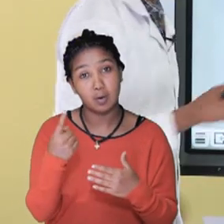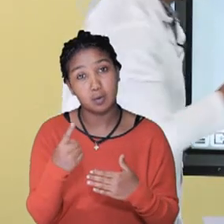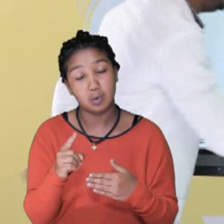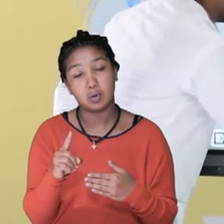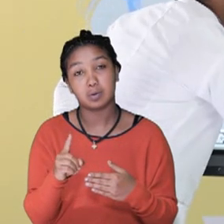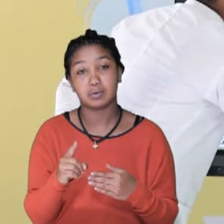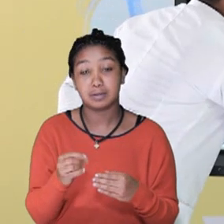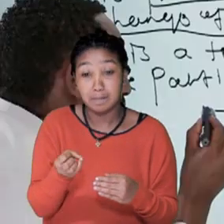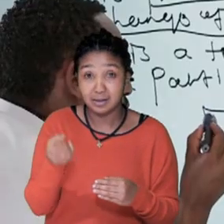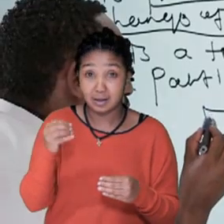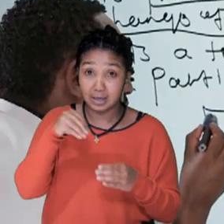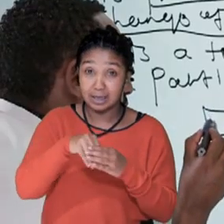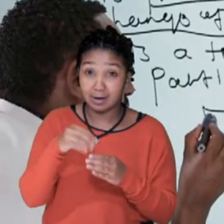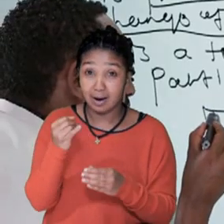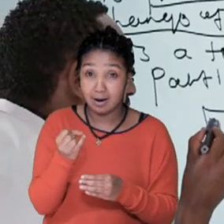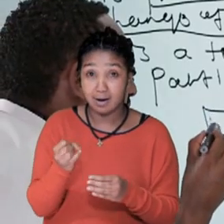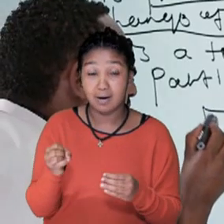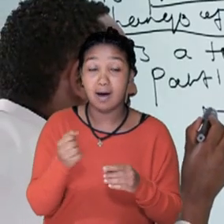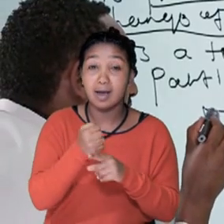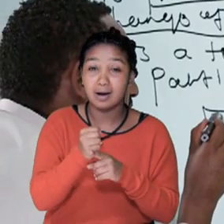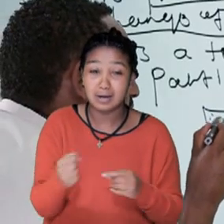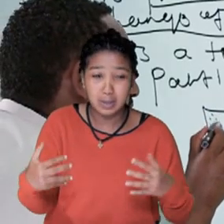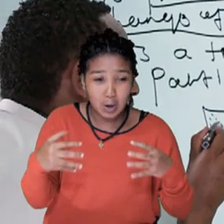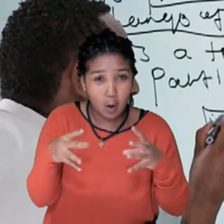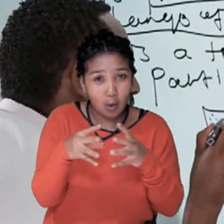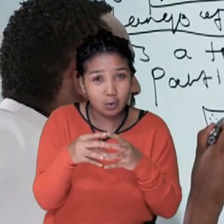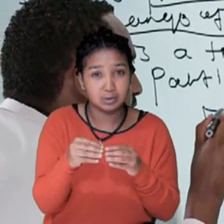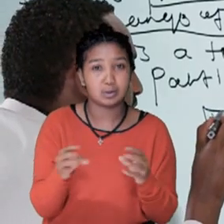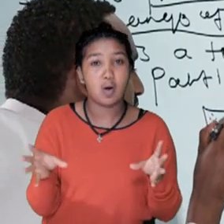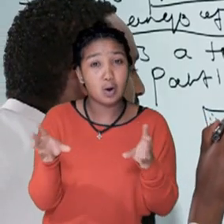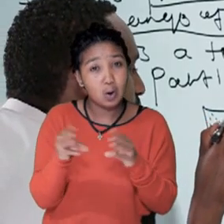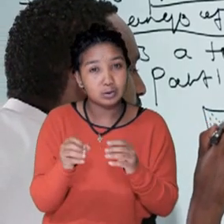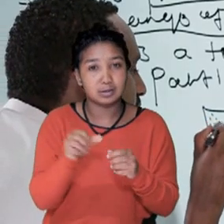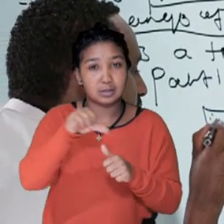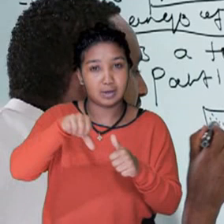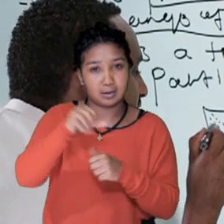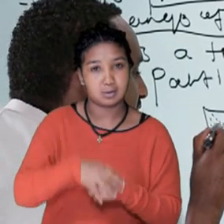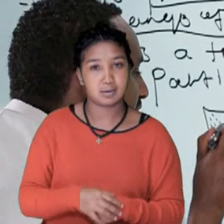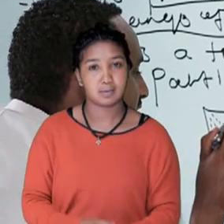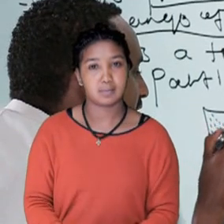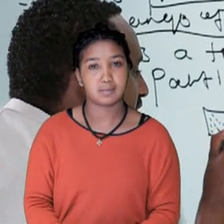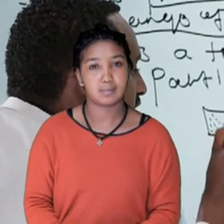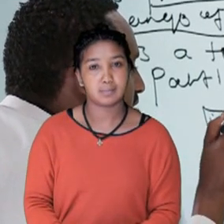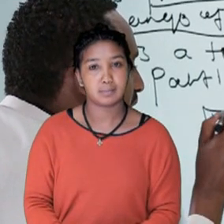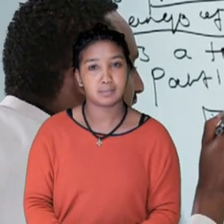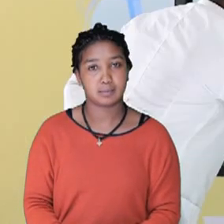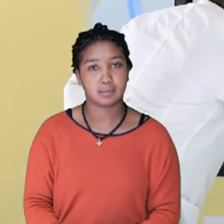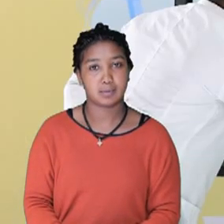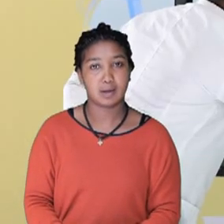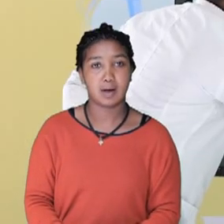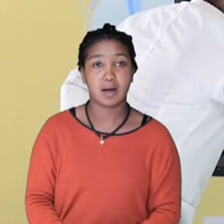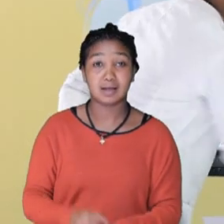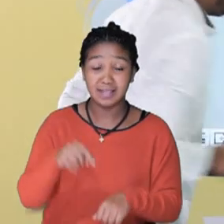in iron are closed each other like this, okay? They are closed each other at a fixed